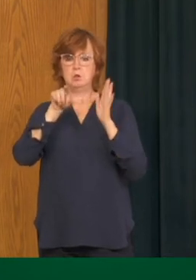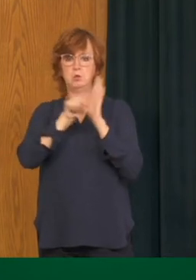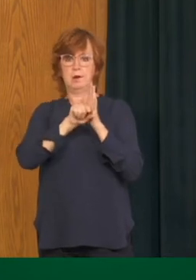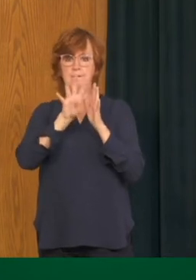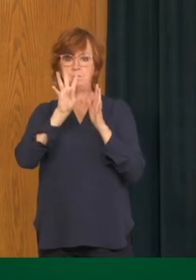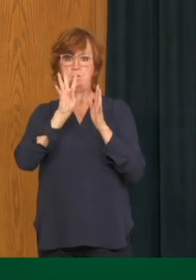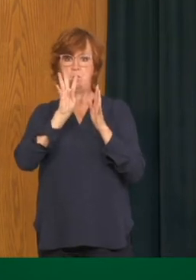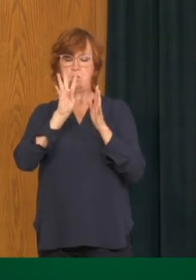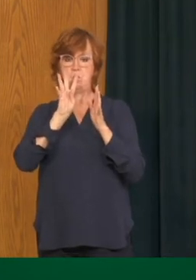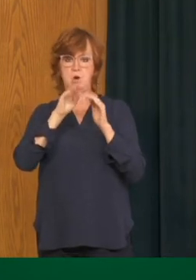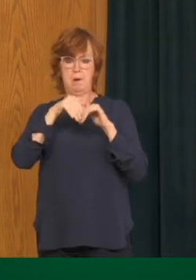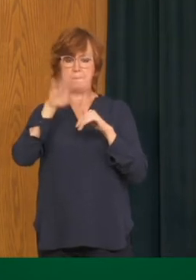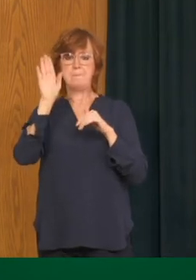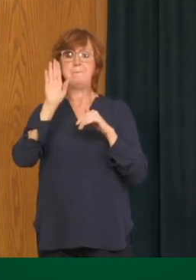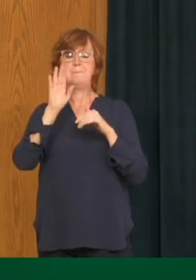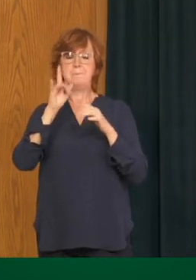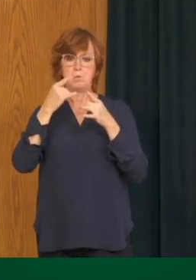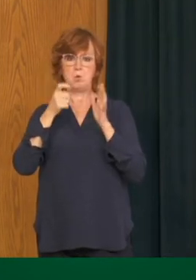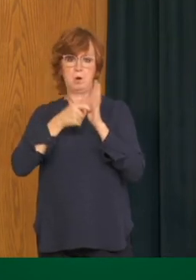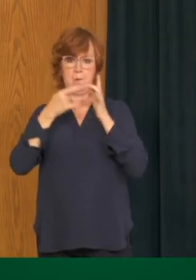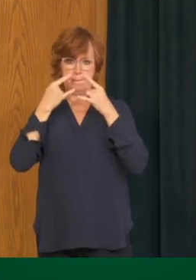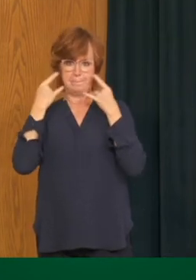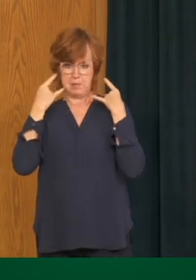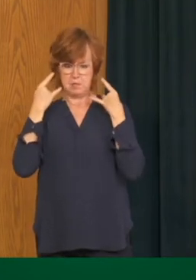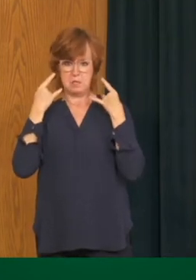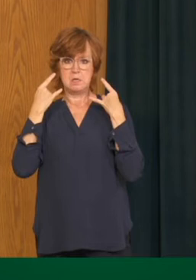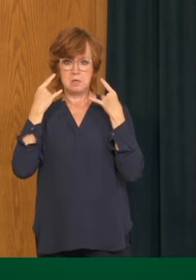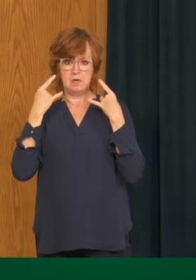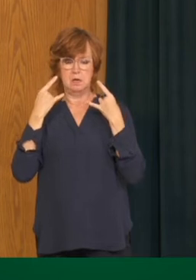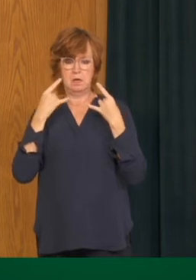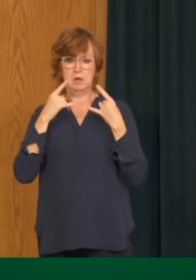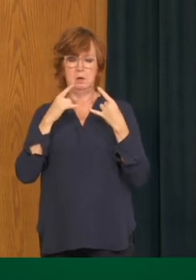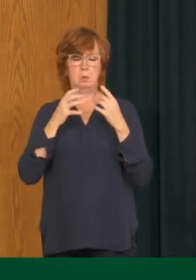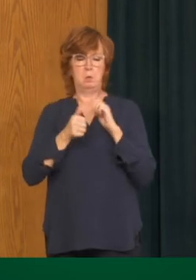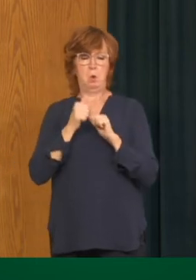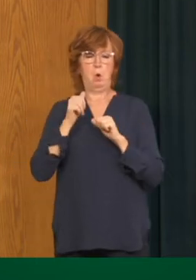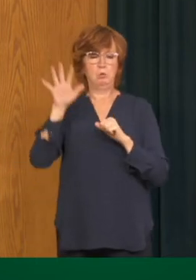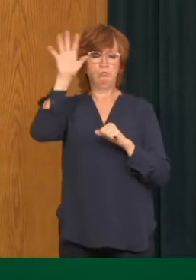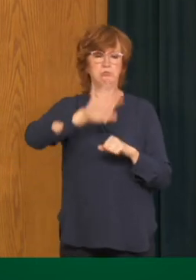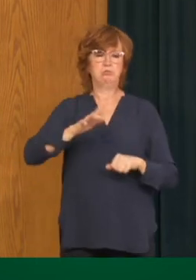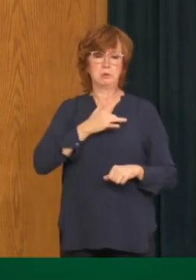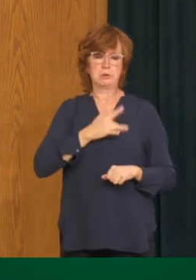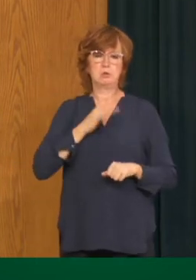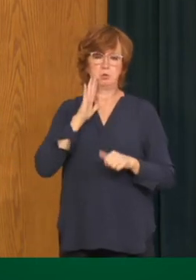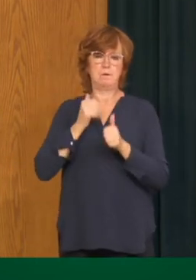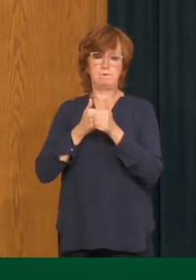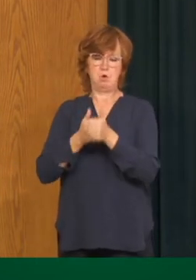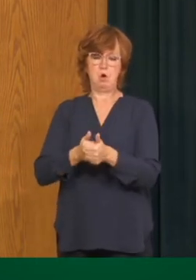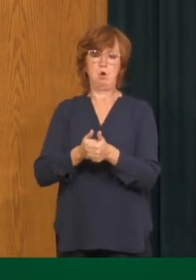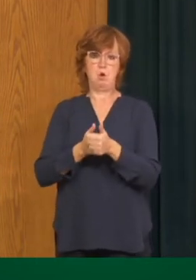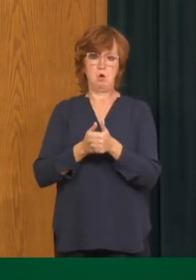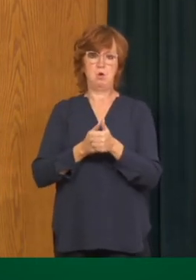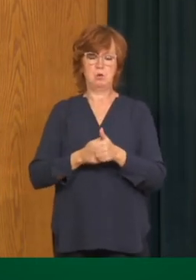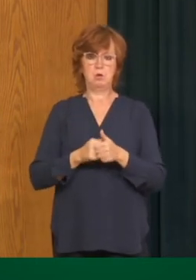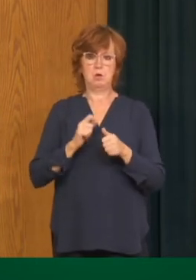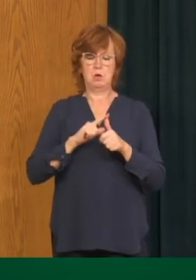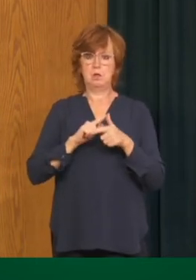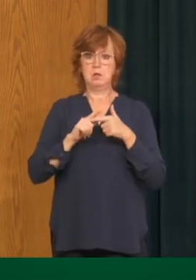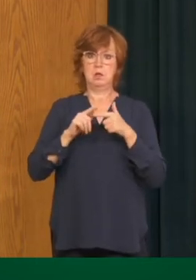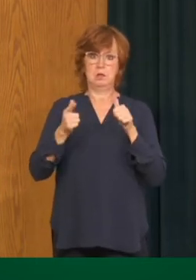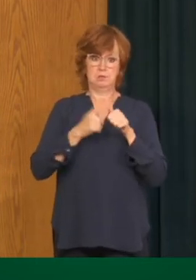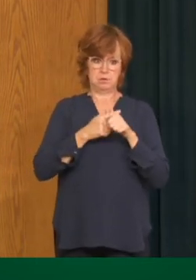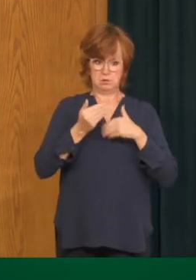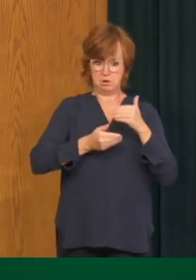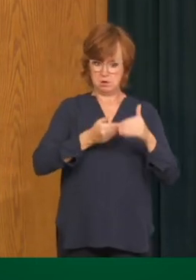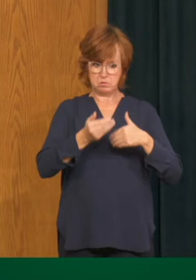the safety of school restart, will reduce the likelihood of transmission. And then we will recalibrate. If community